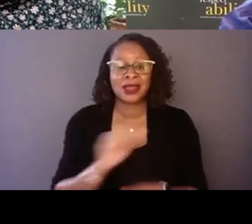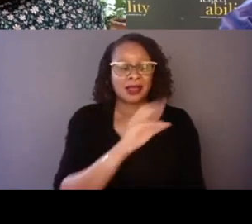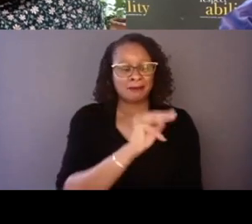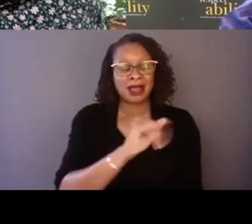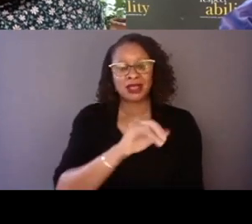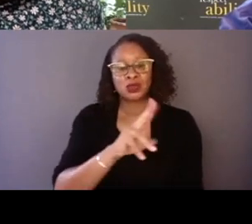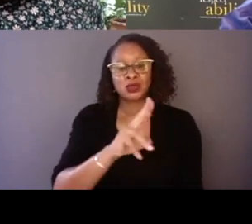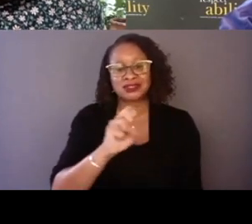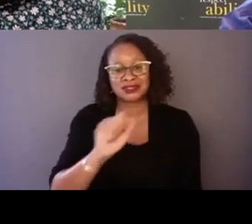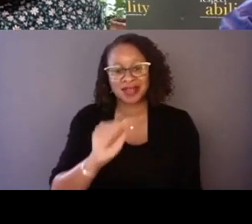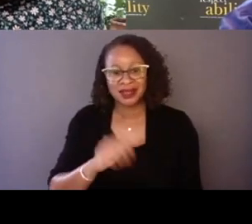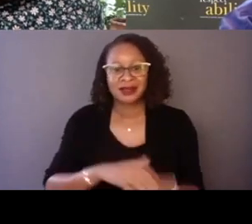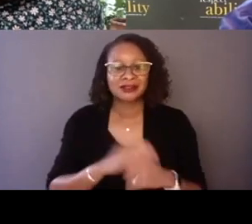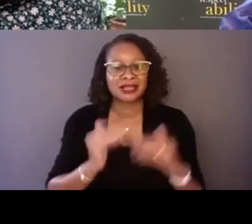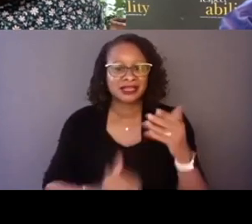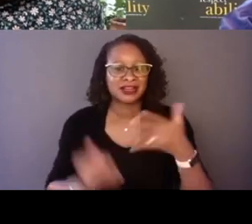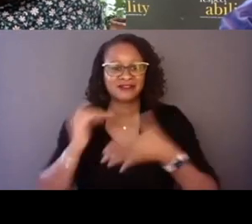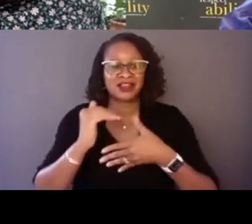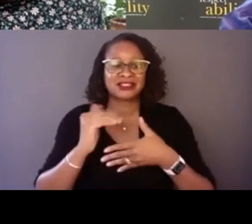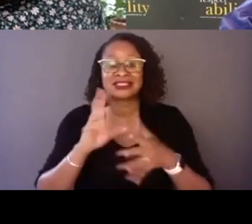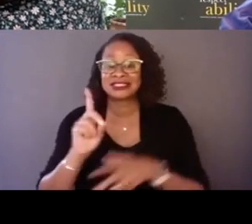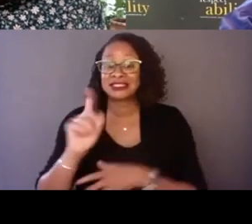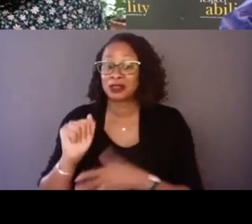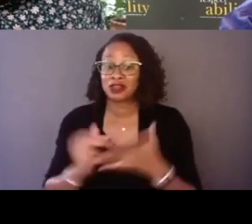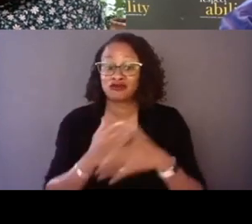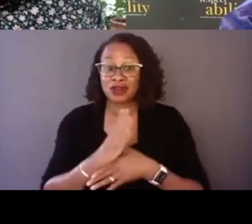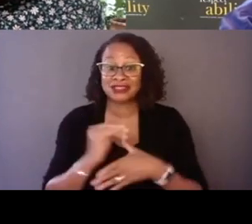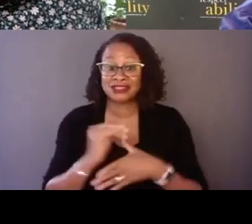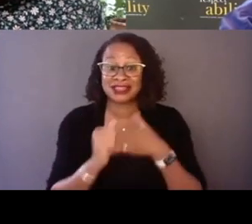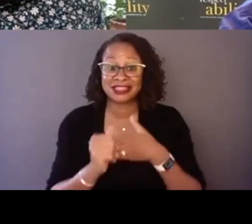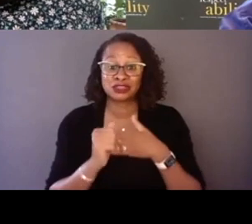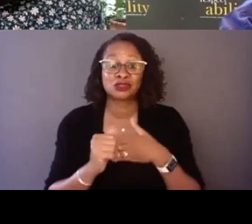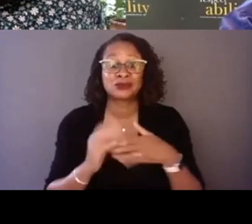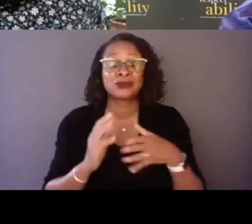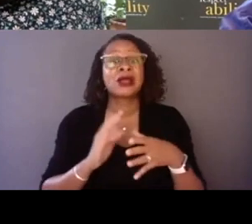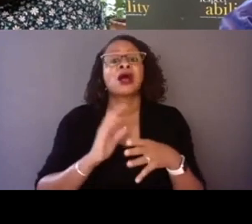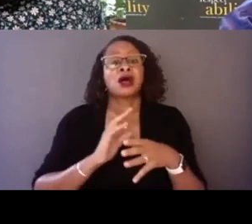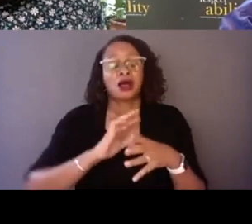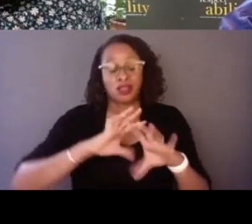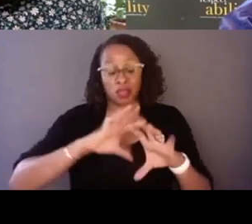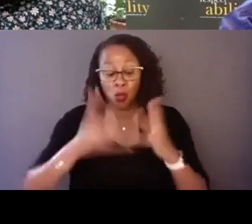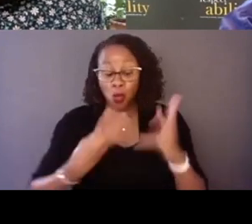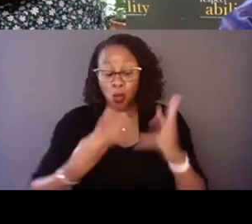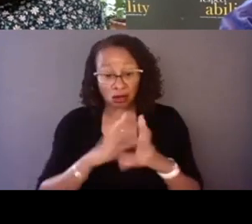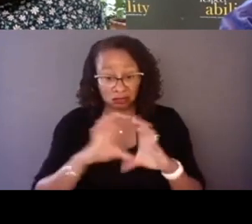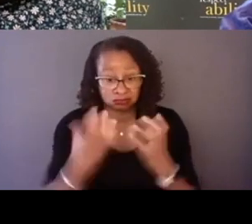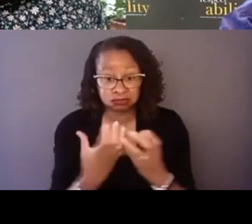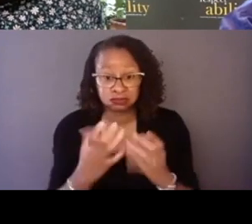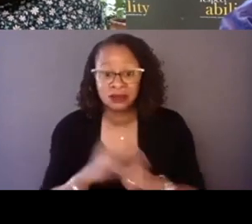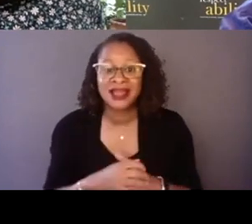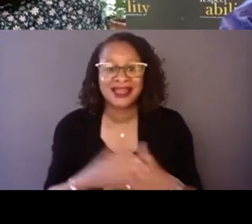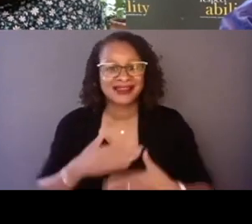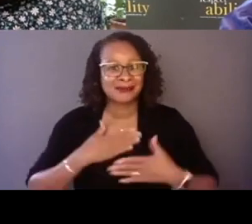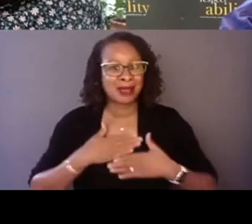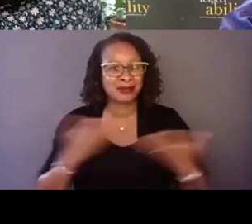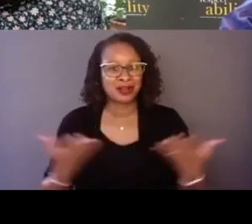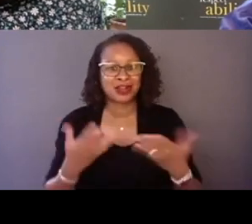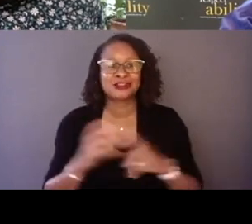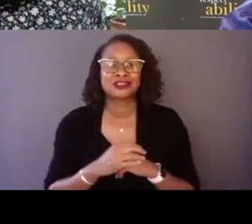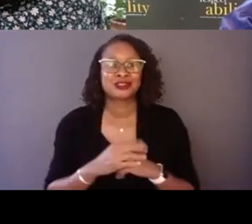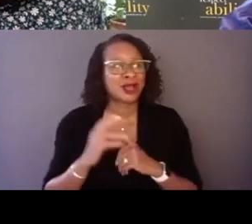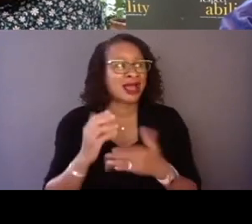disability rights and leadership globally. And I'm thrilled to be here and to help to work to build a pipeline of leaders